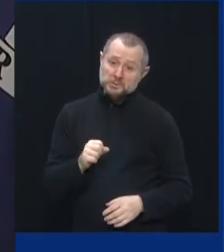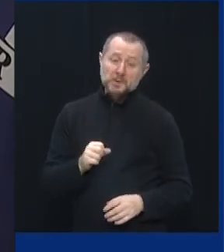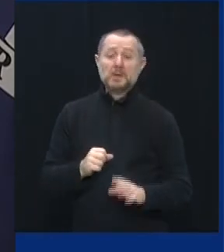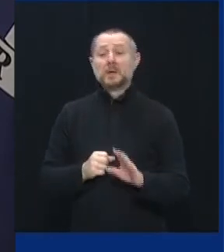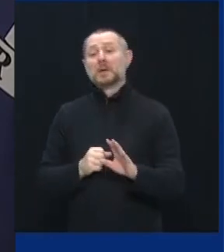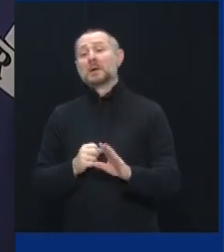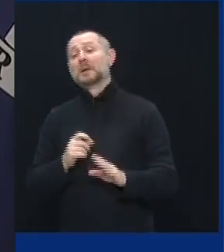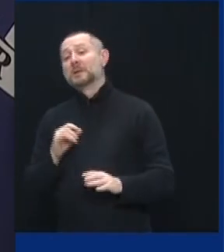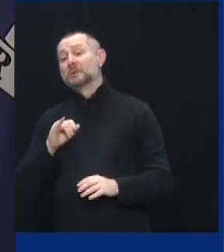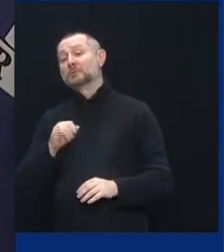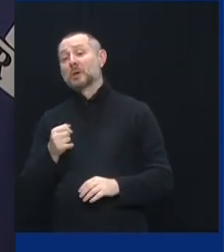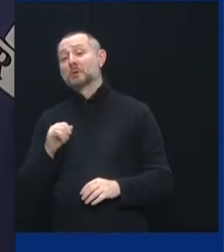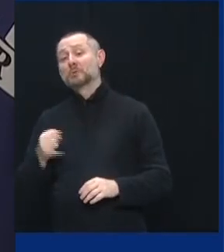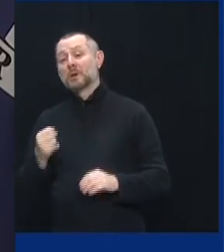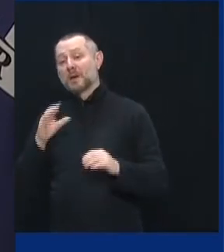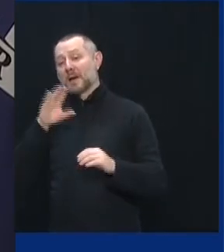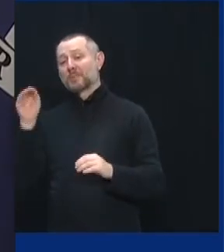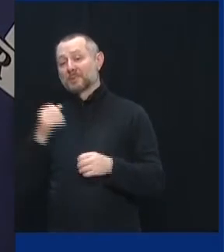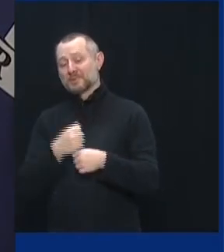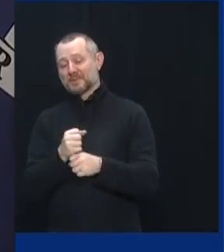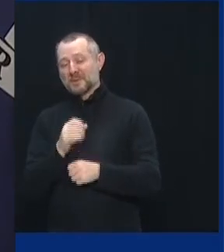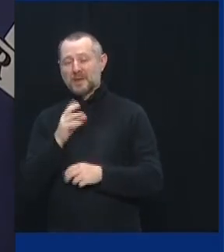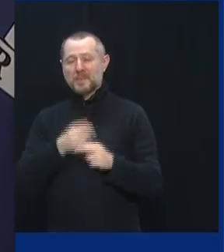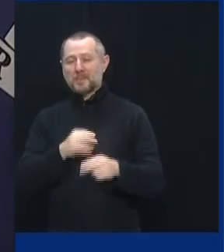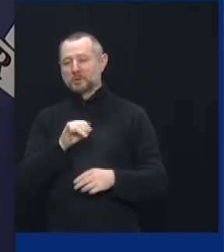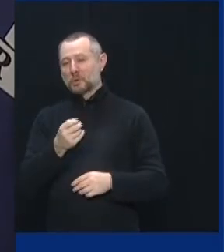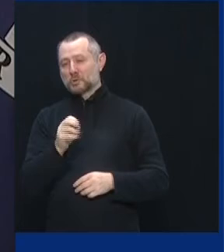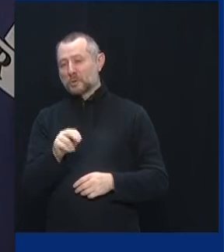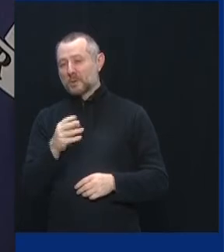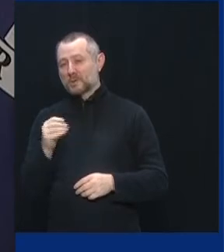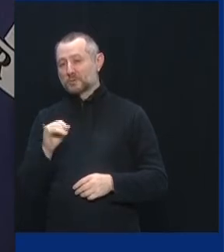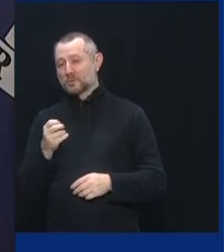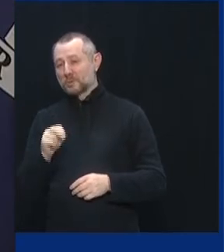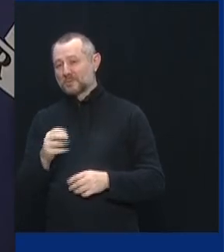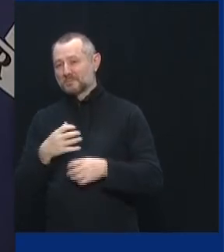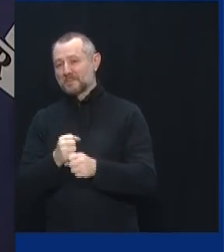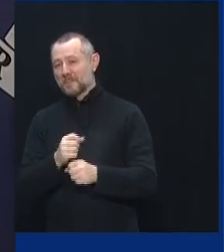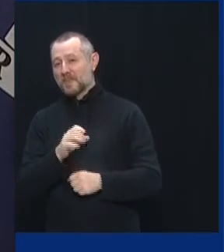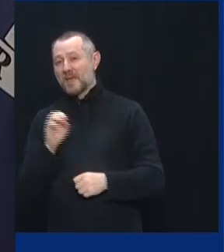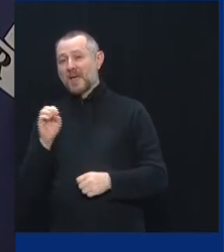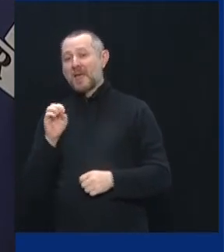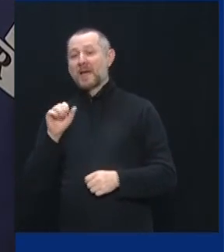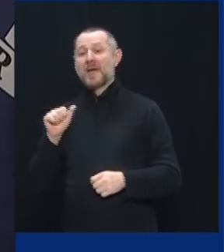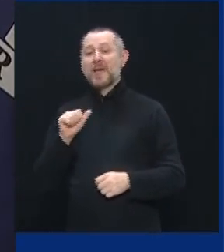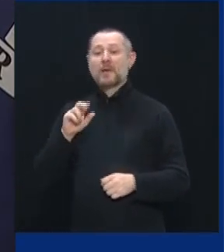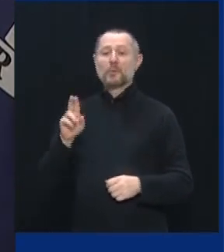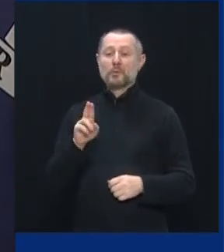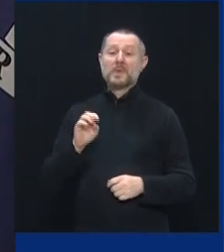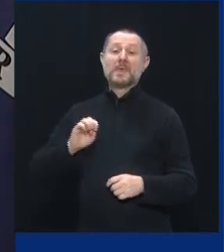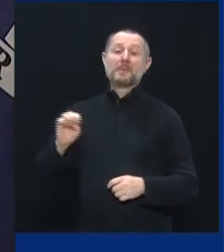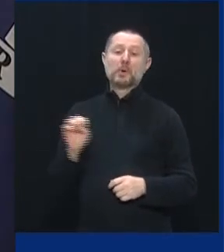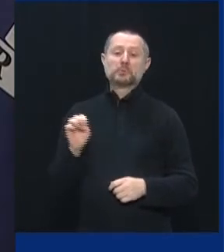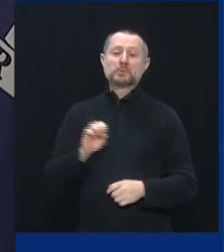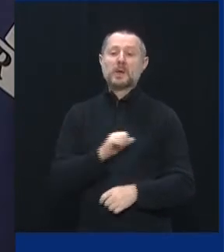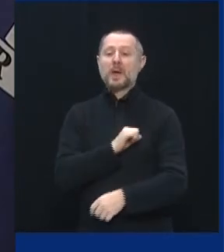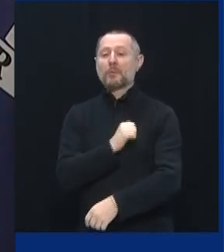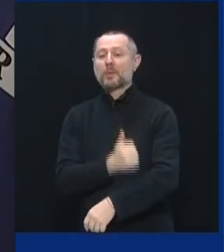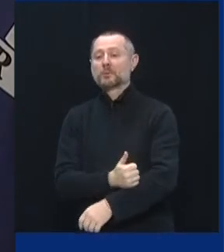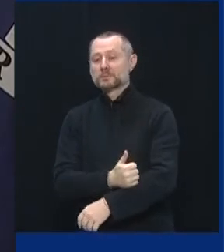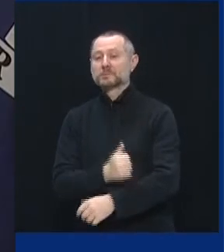Johnson gets emergency authorization use, what they call EAU, that could be a big deal.